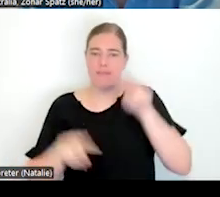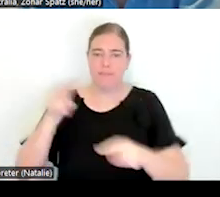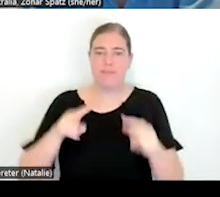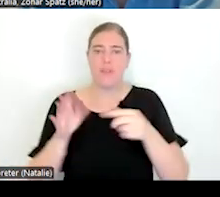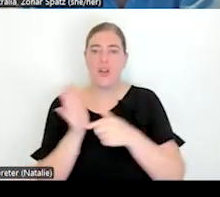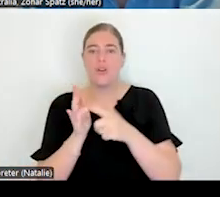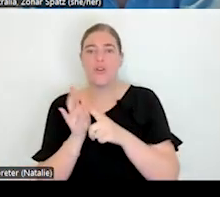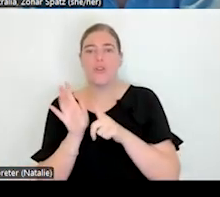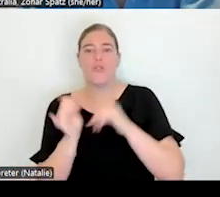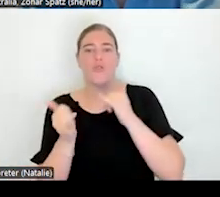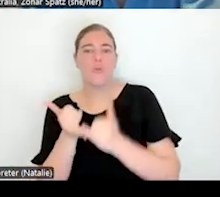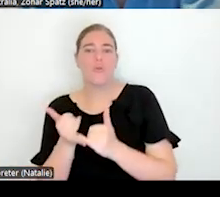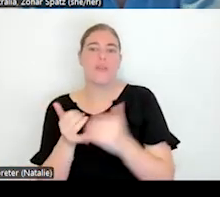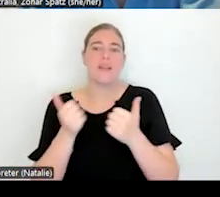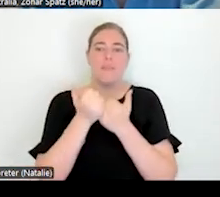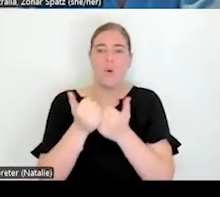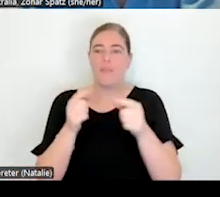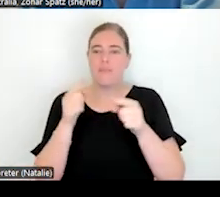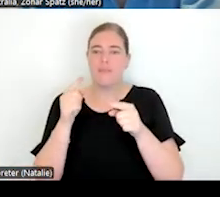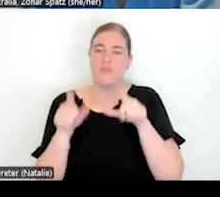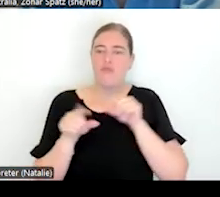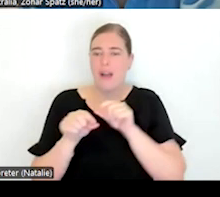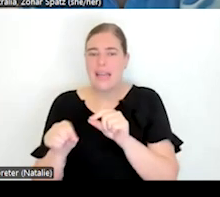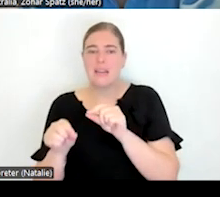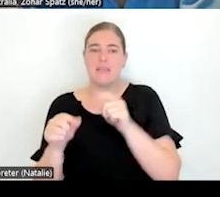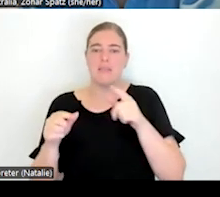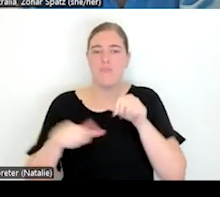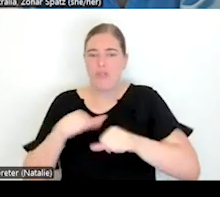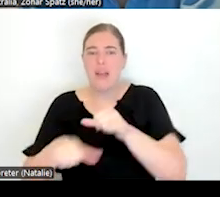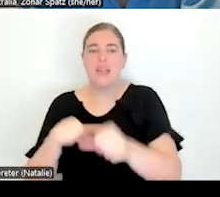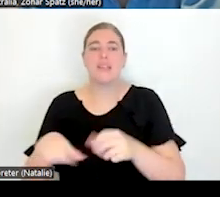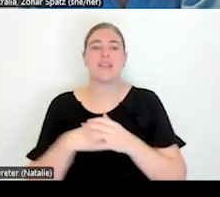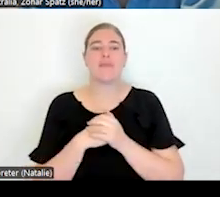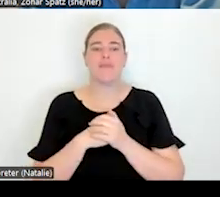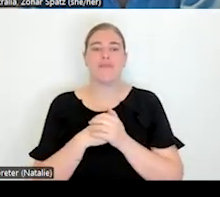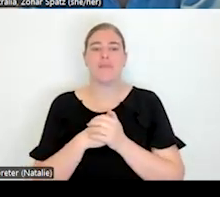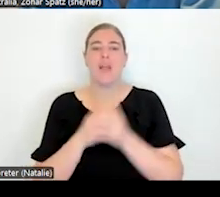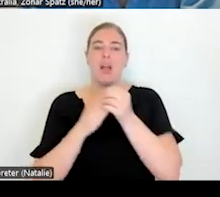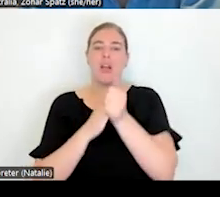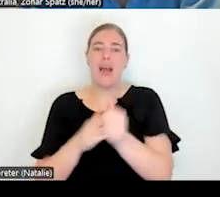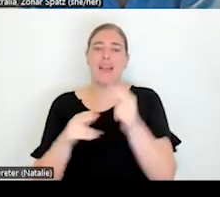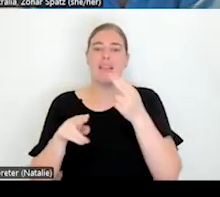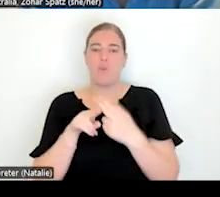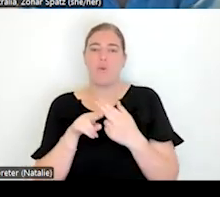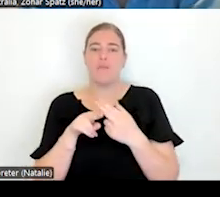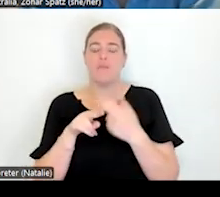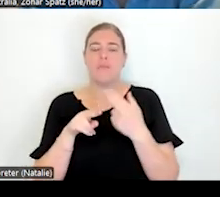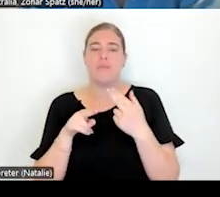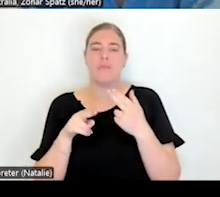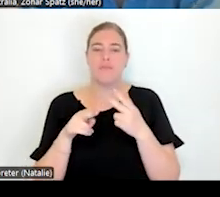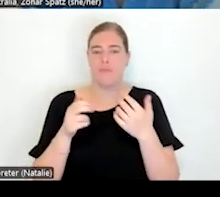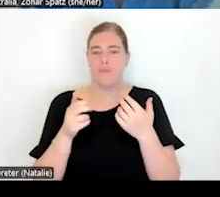recruitment processes, guidance for developing accessible tender materials and grant applicant